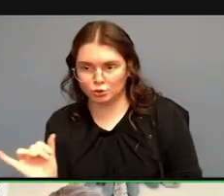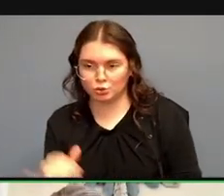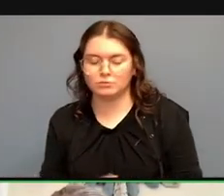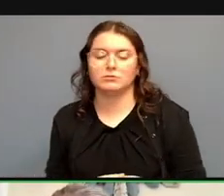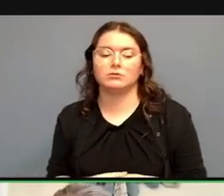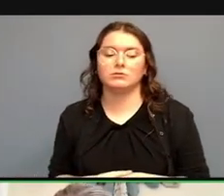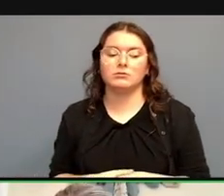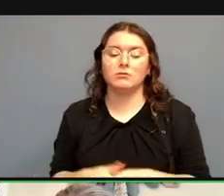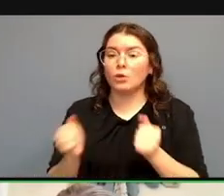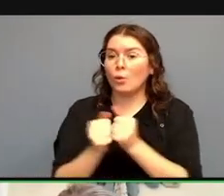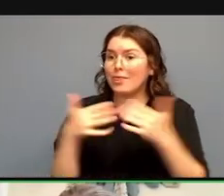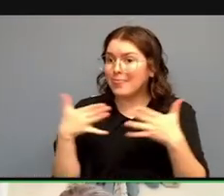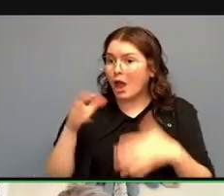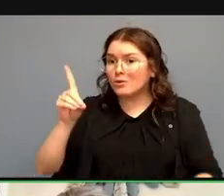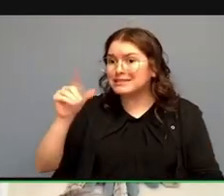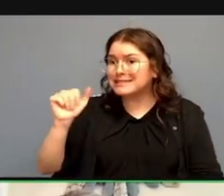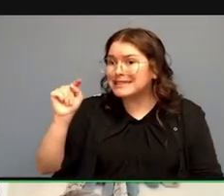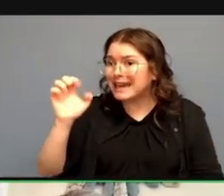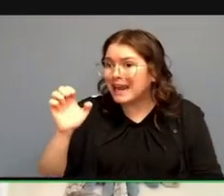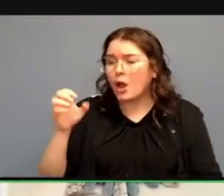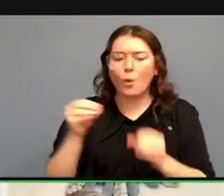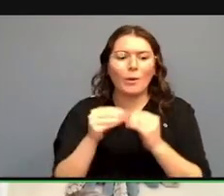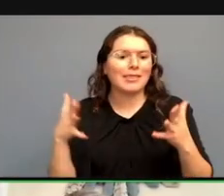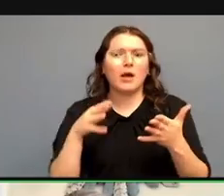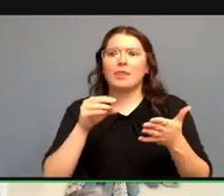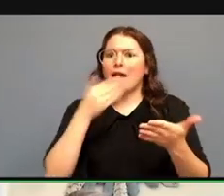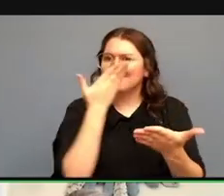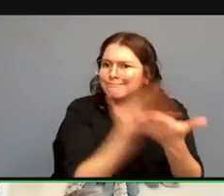without that data, without that concrete